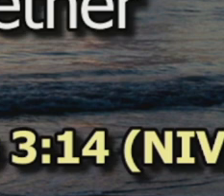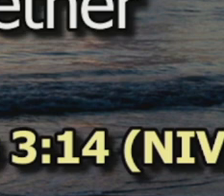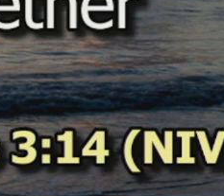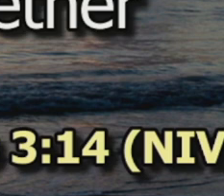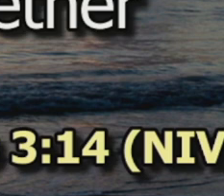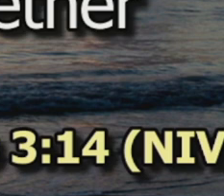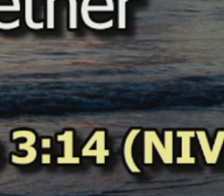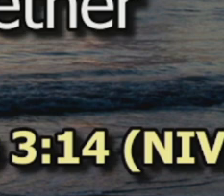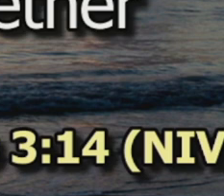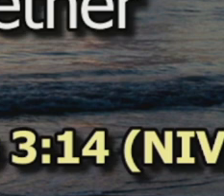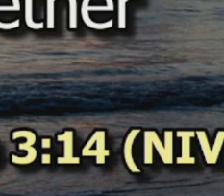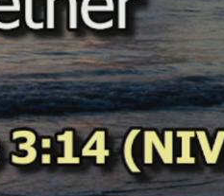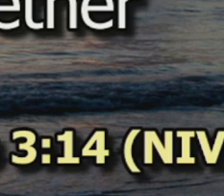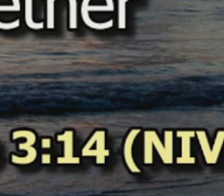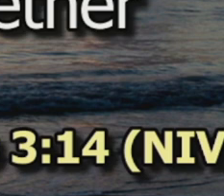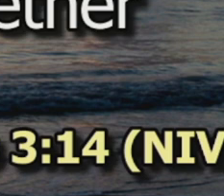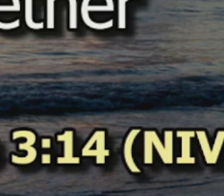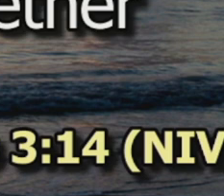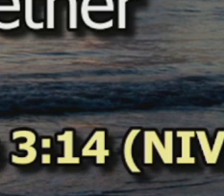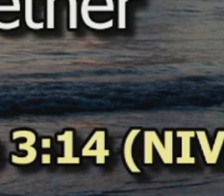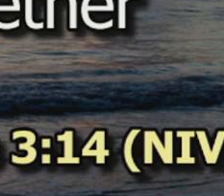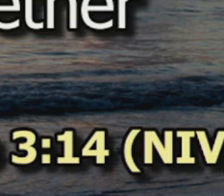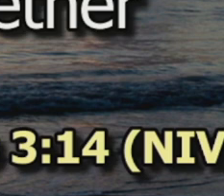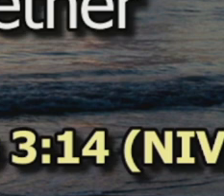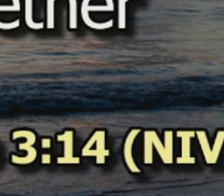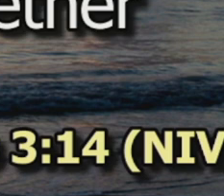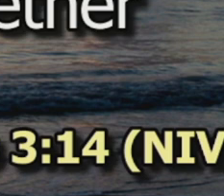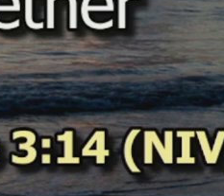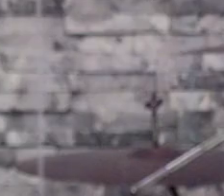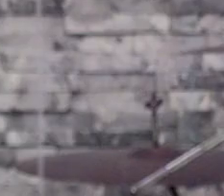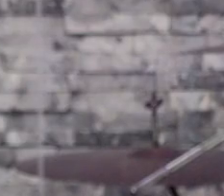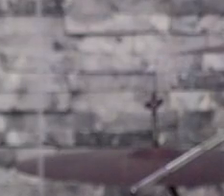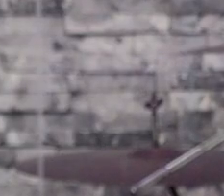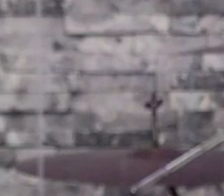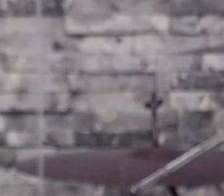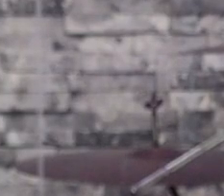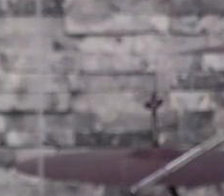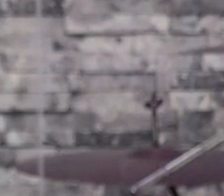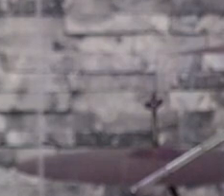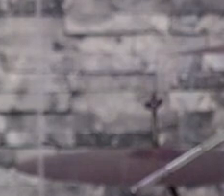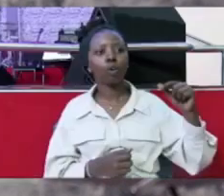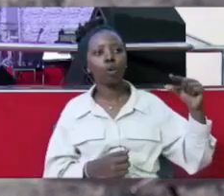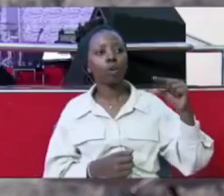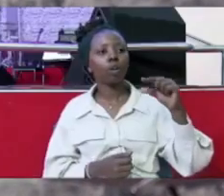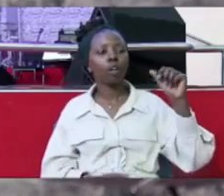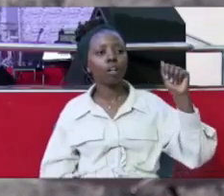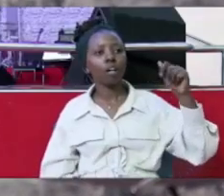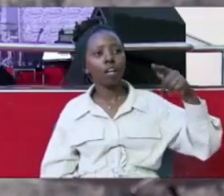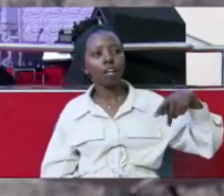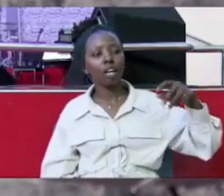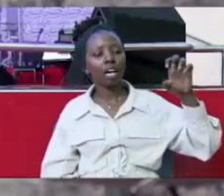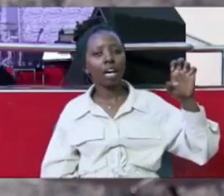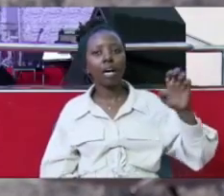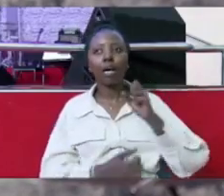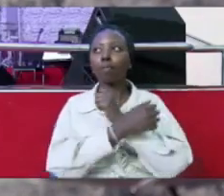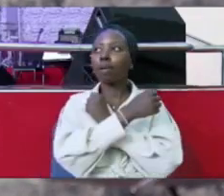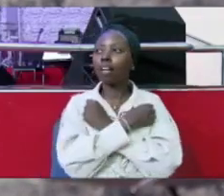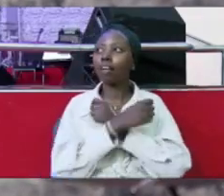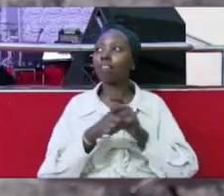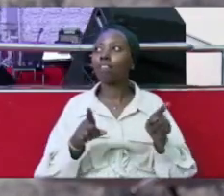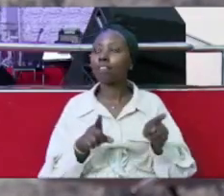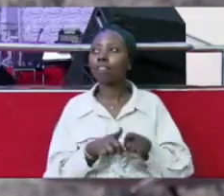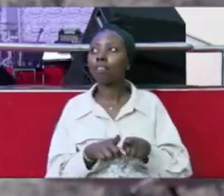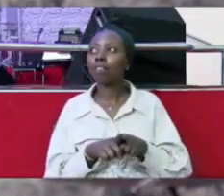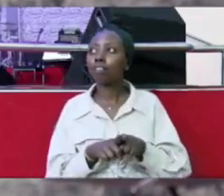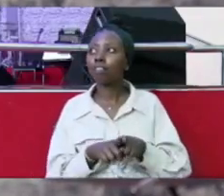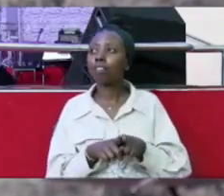agape is one of the several Greek words for love. Na dile jina agape ni moja wapo ya maneno mengi ya